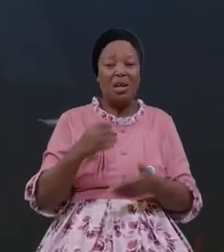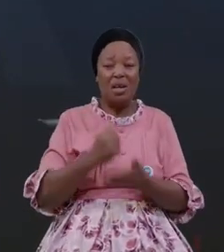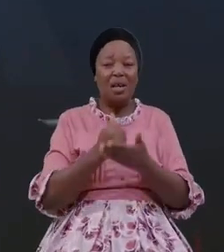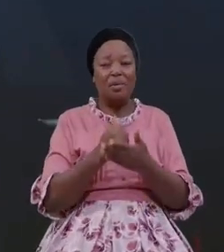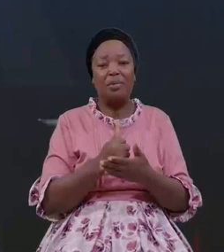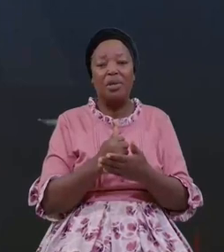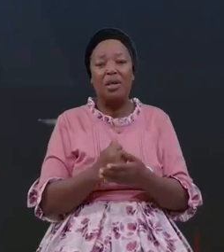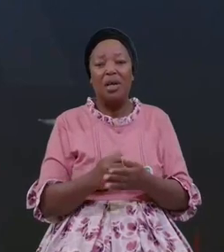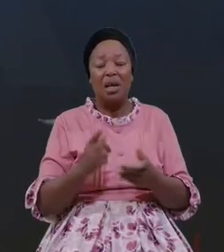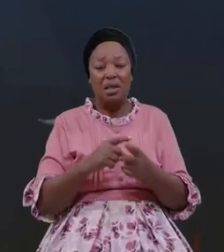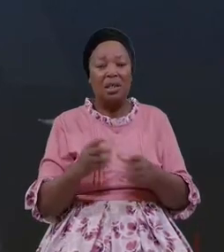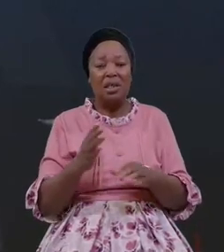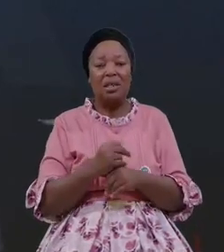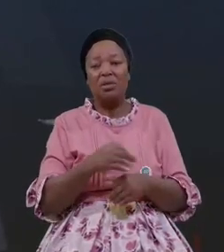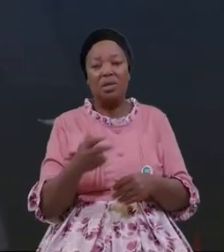massive